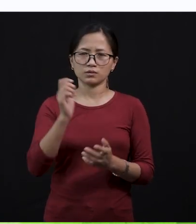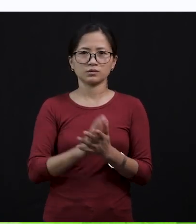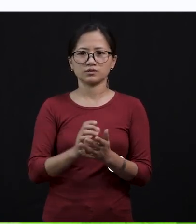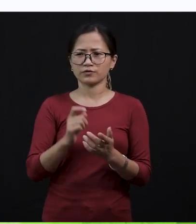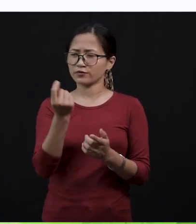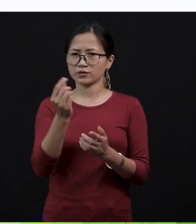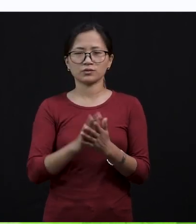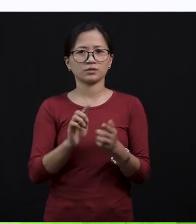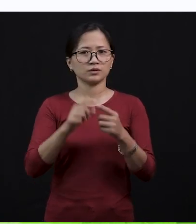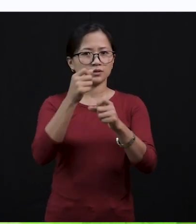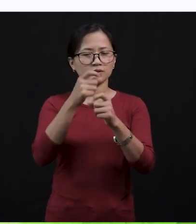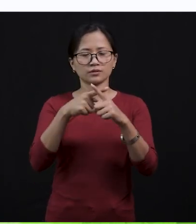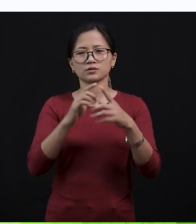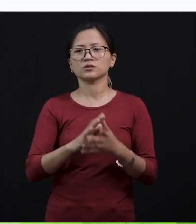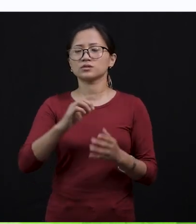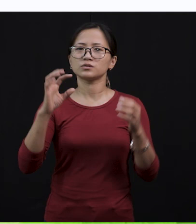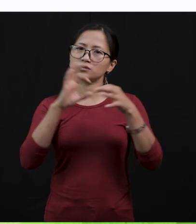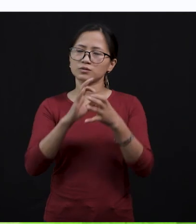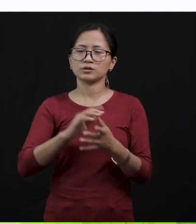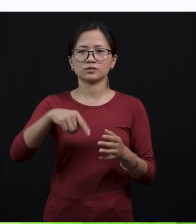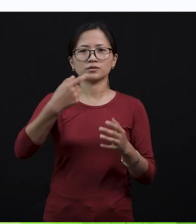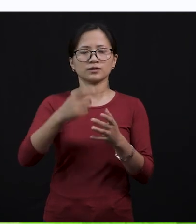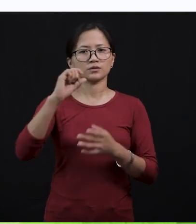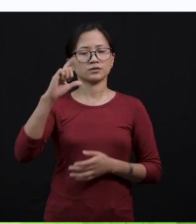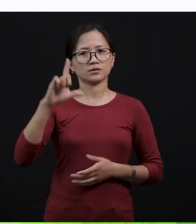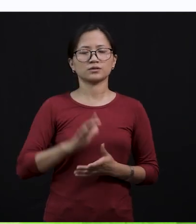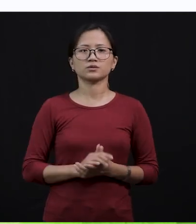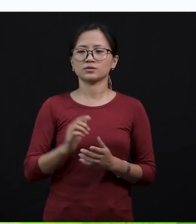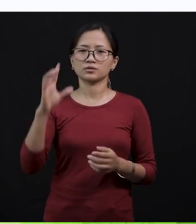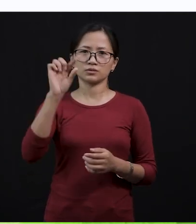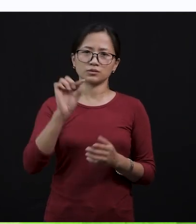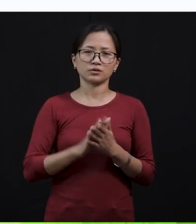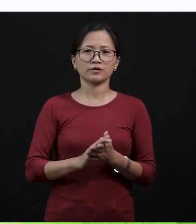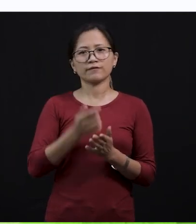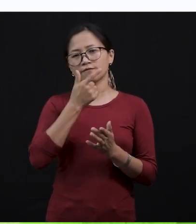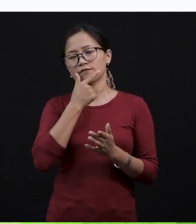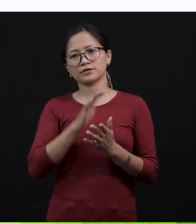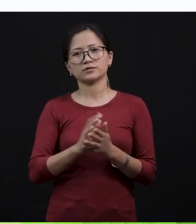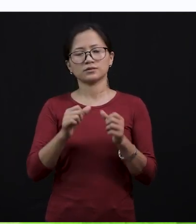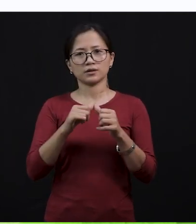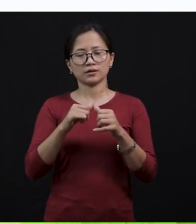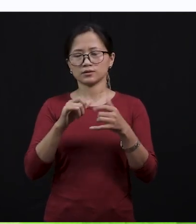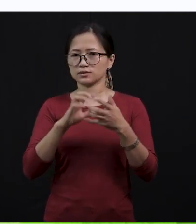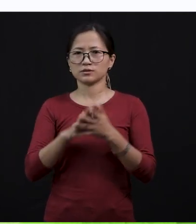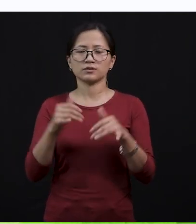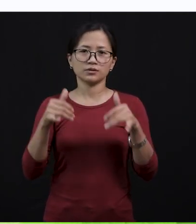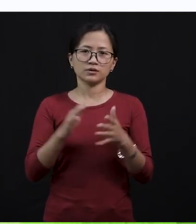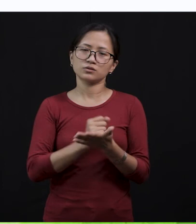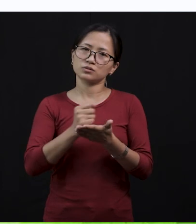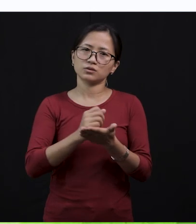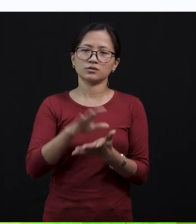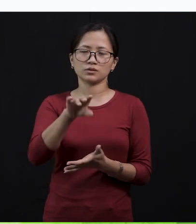few exercises, but join me again in the next class because we are going to do some fun activities and we